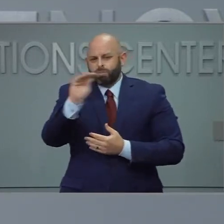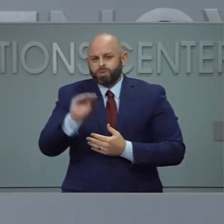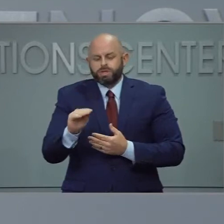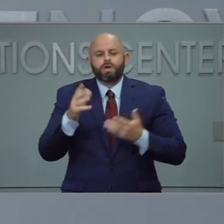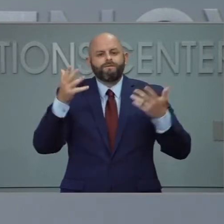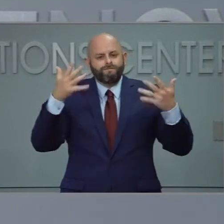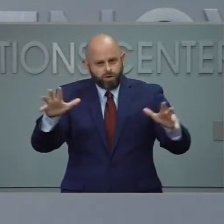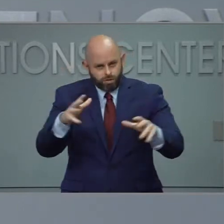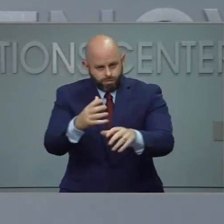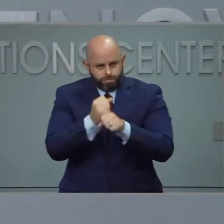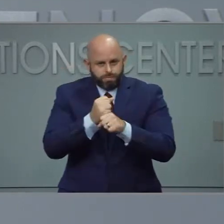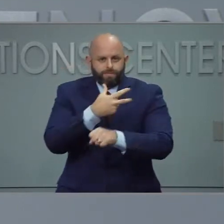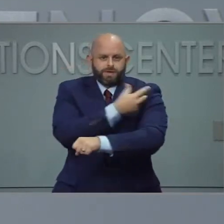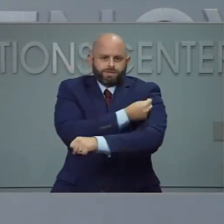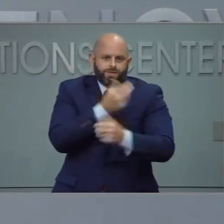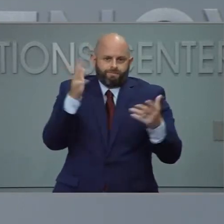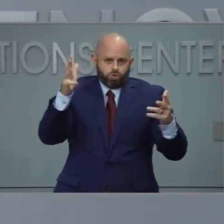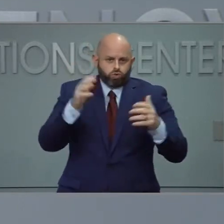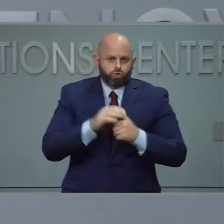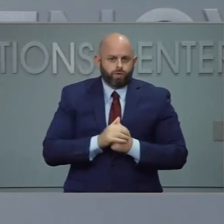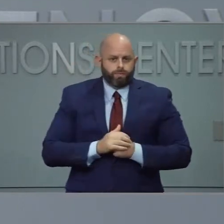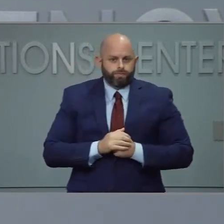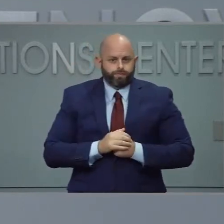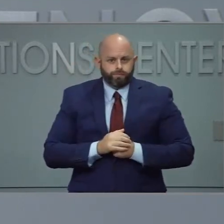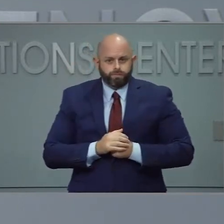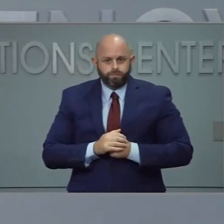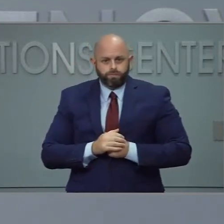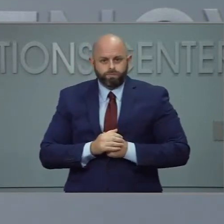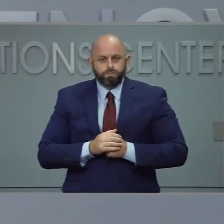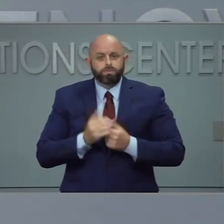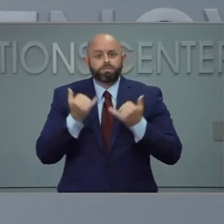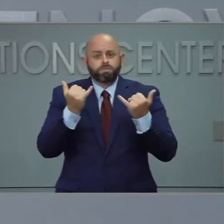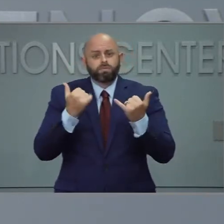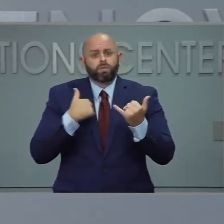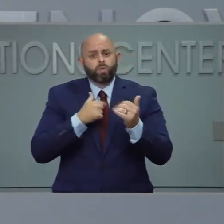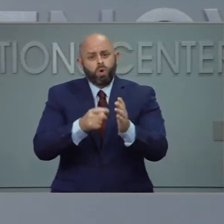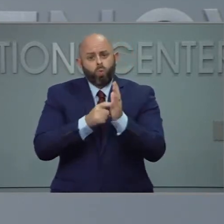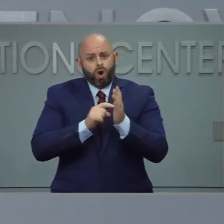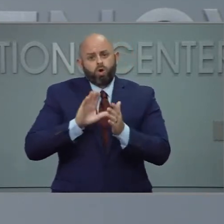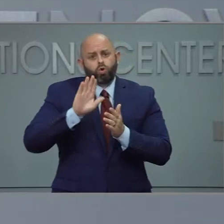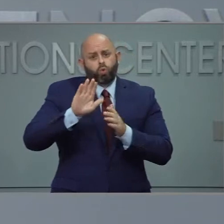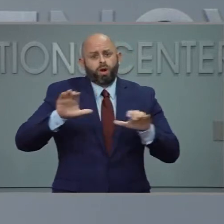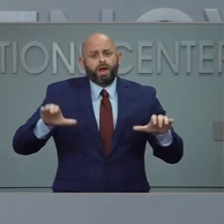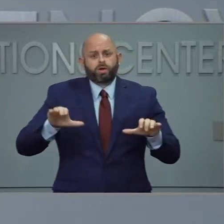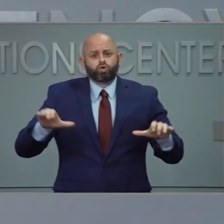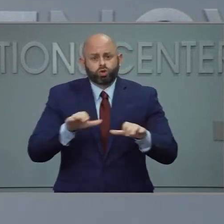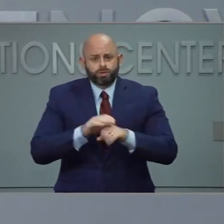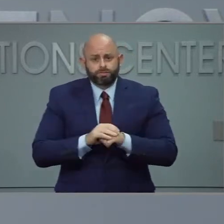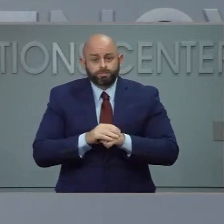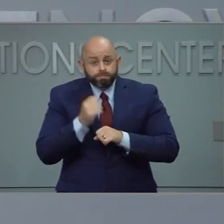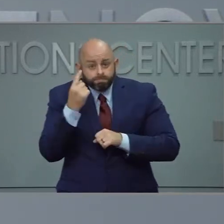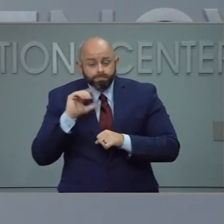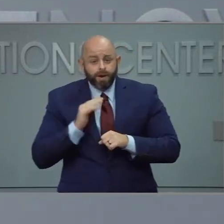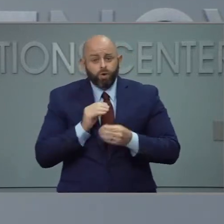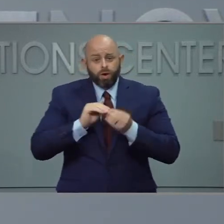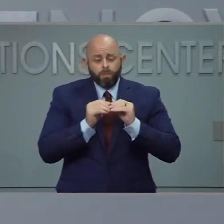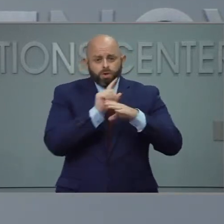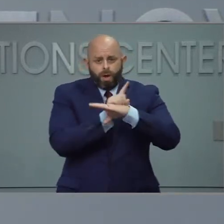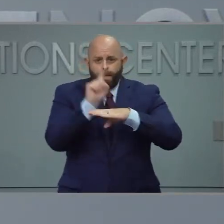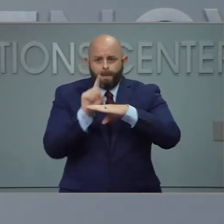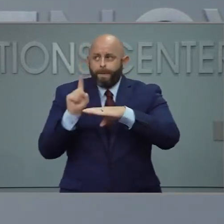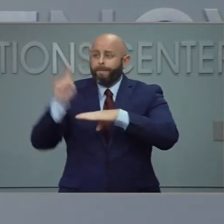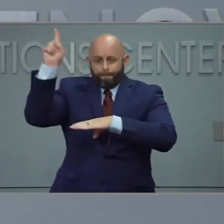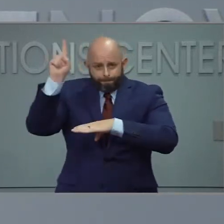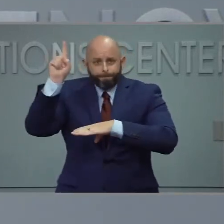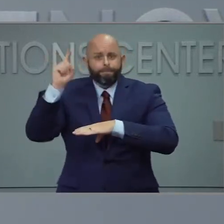fully vaccinated. This moment requires action. Our trends are accelerating at an alarmingly fast rate because of the